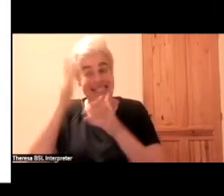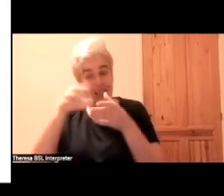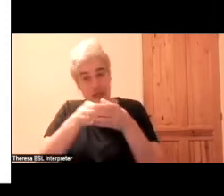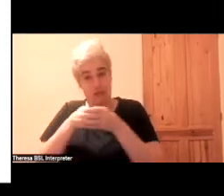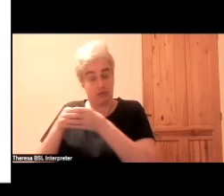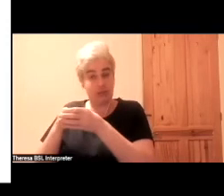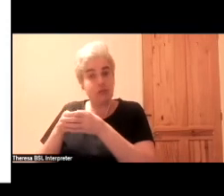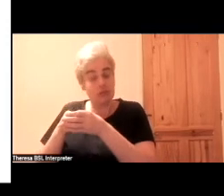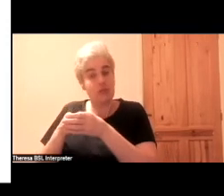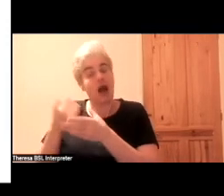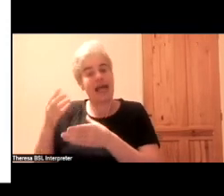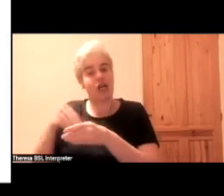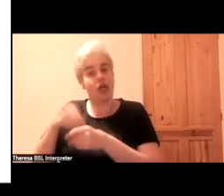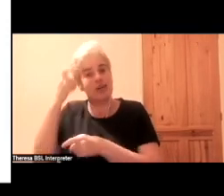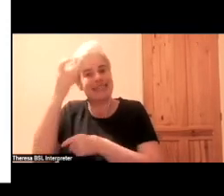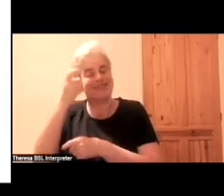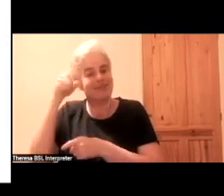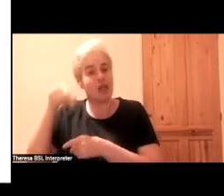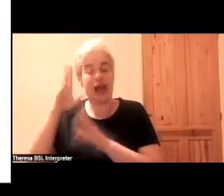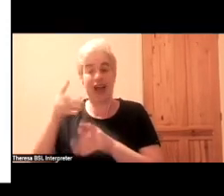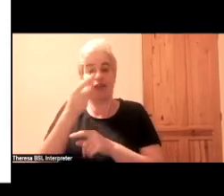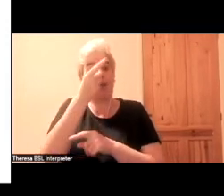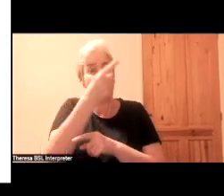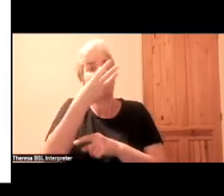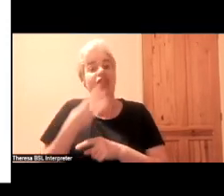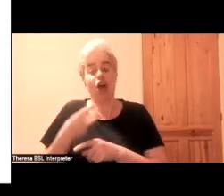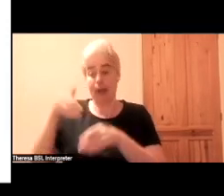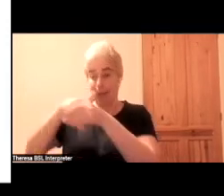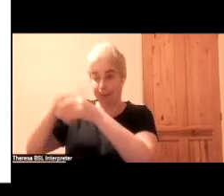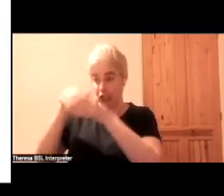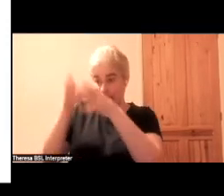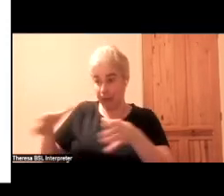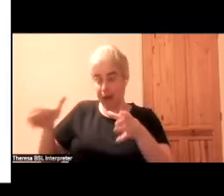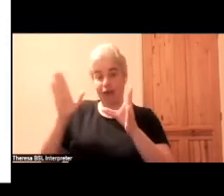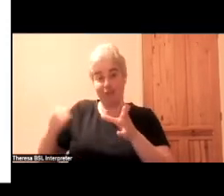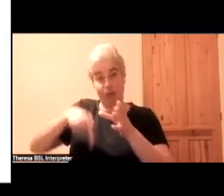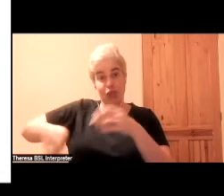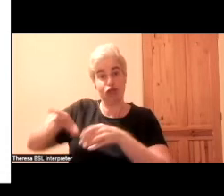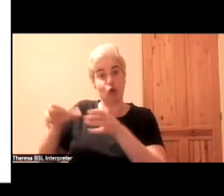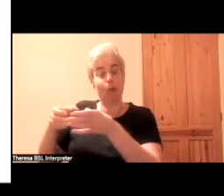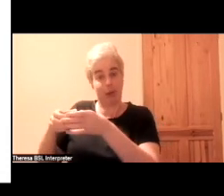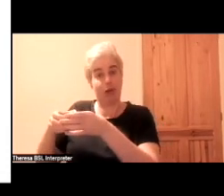be taken into account, you need at least 1/3 of your members to be from that group.